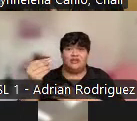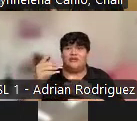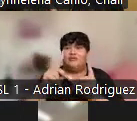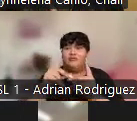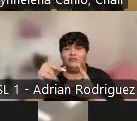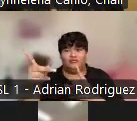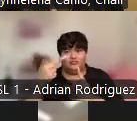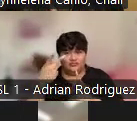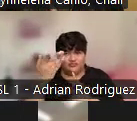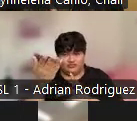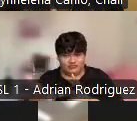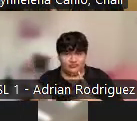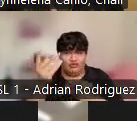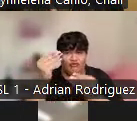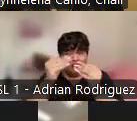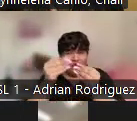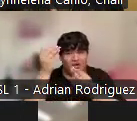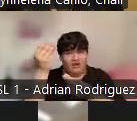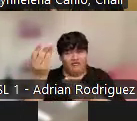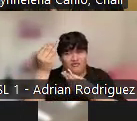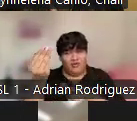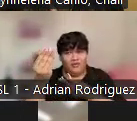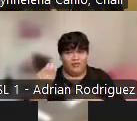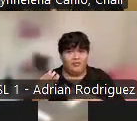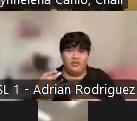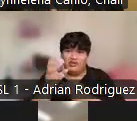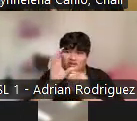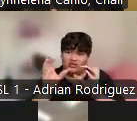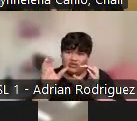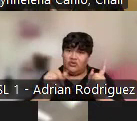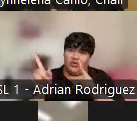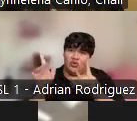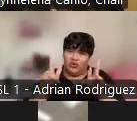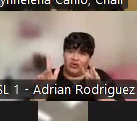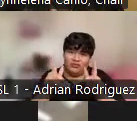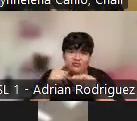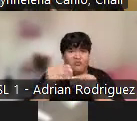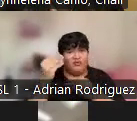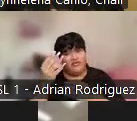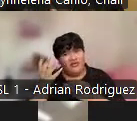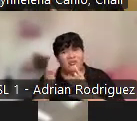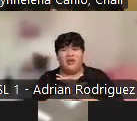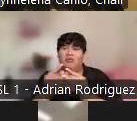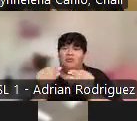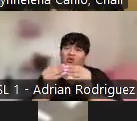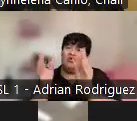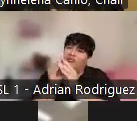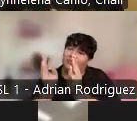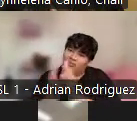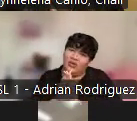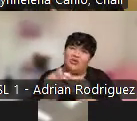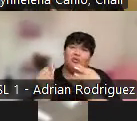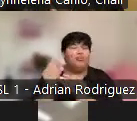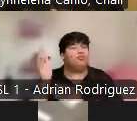Advisory Committee webpage. The recording of this meeting, plus all the very interesting slides,